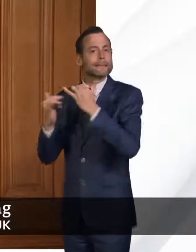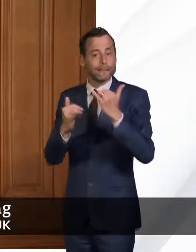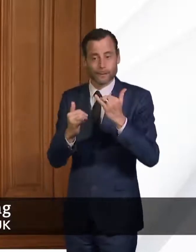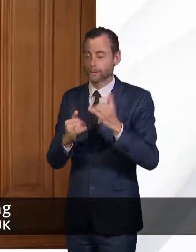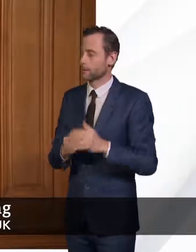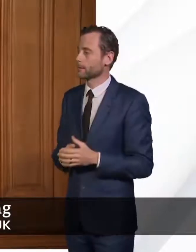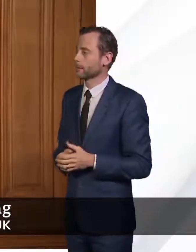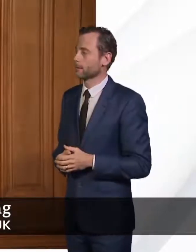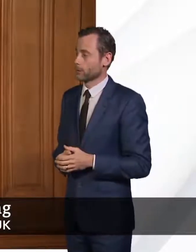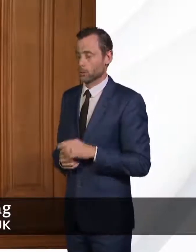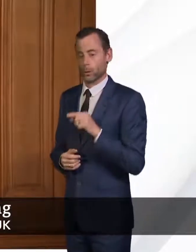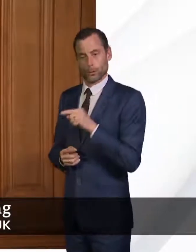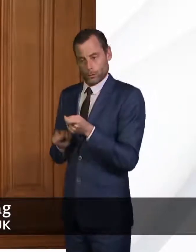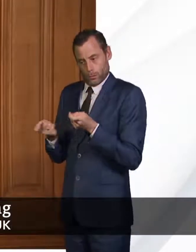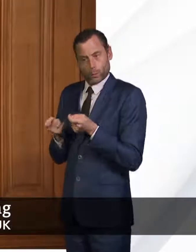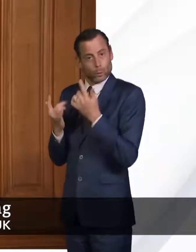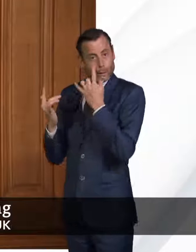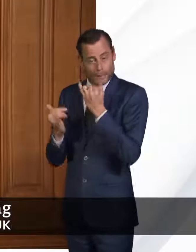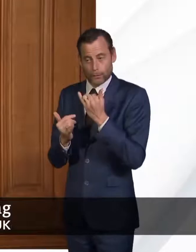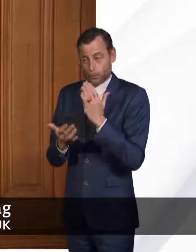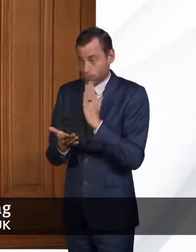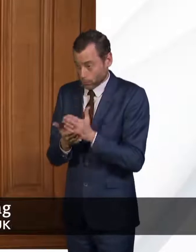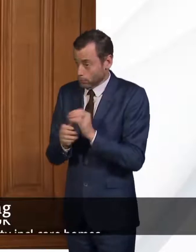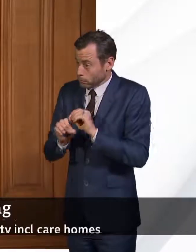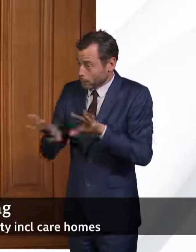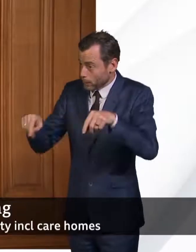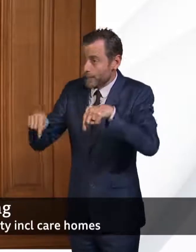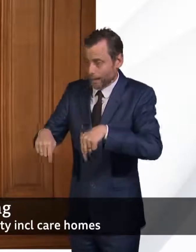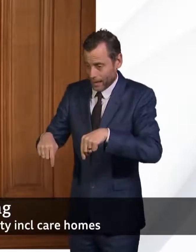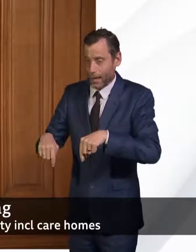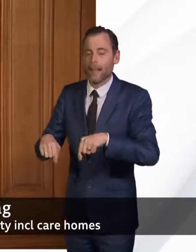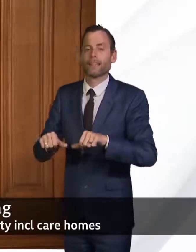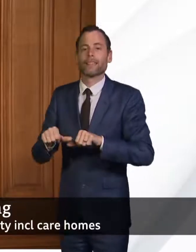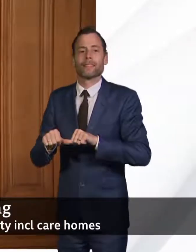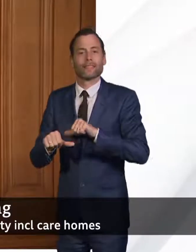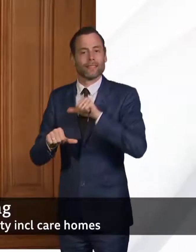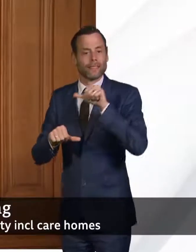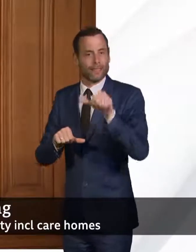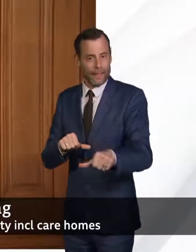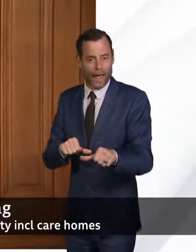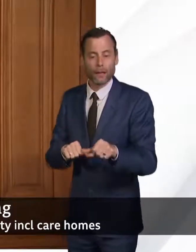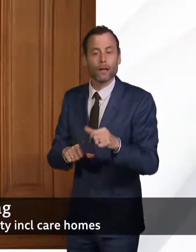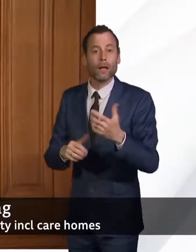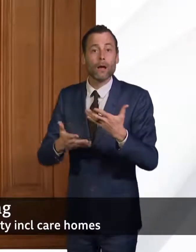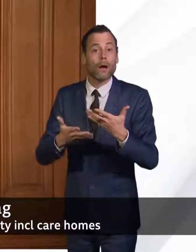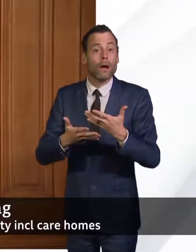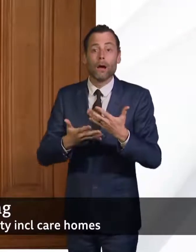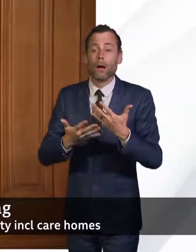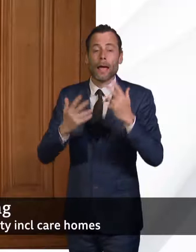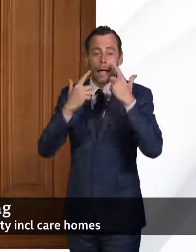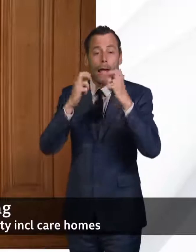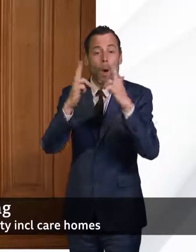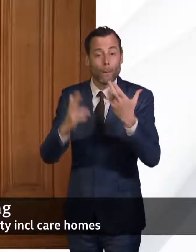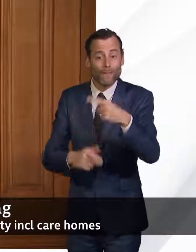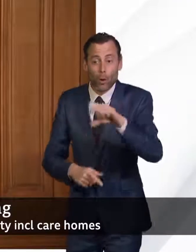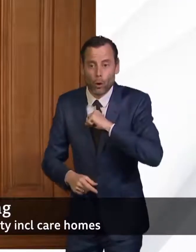of coronavirus. Then the whole care home would be treated as if the symptomatic cases were all coronavirus, and various measures were put in